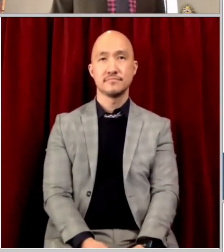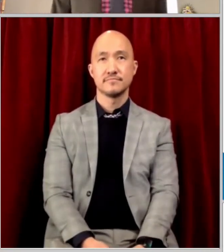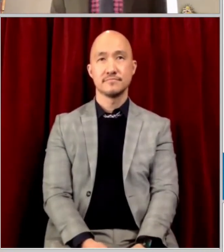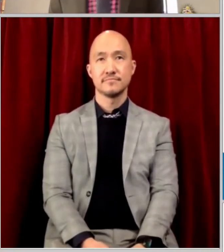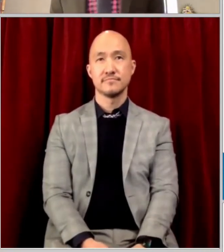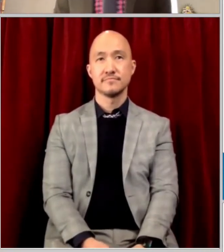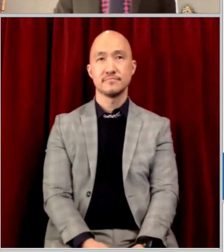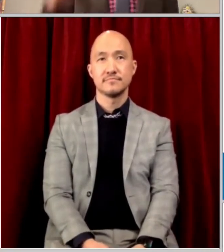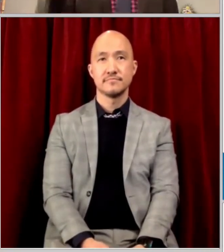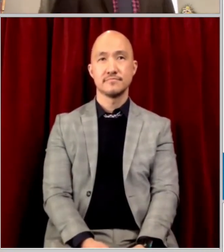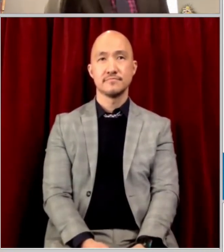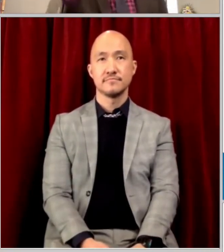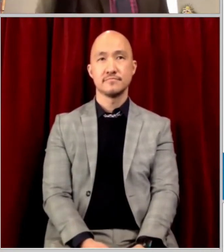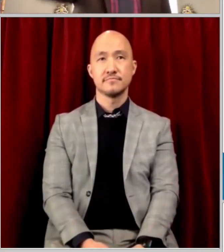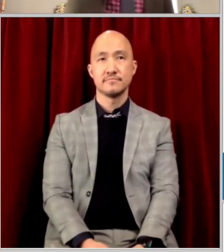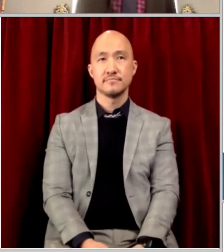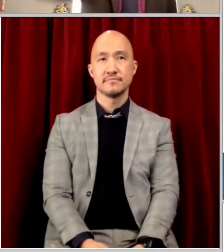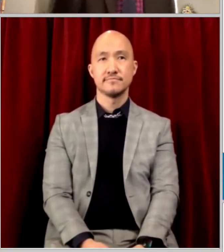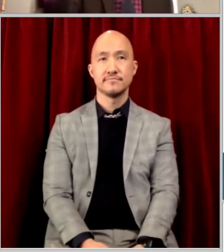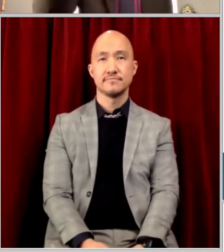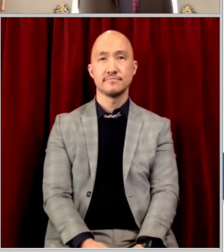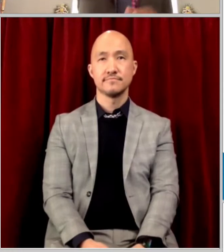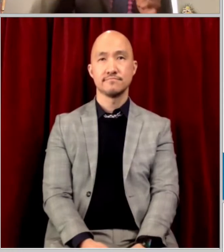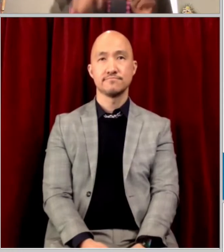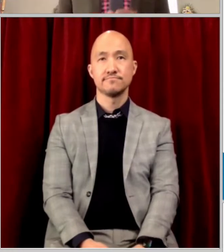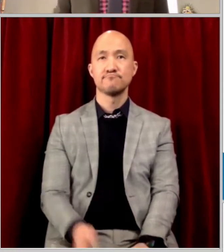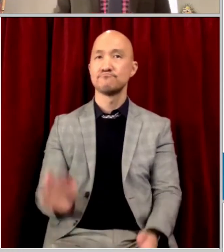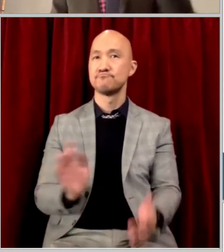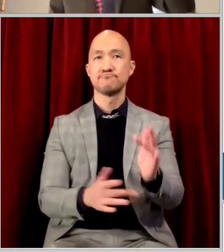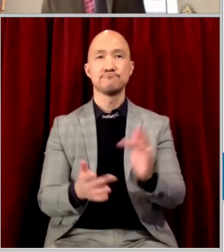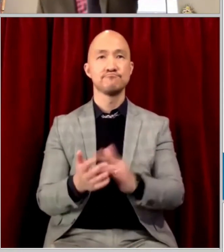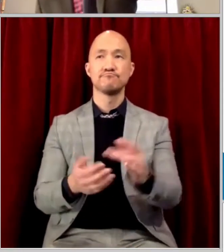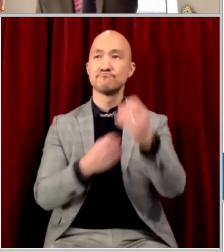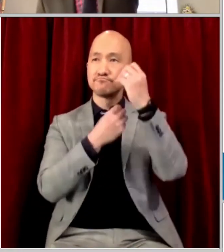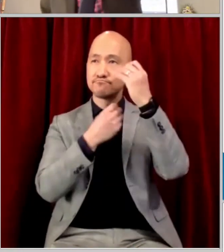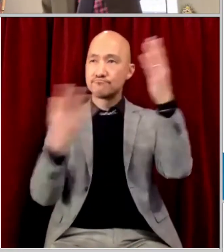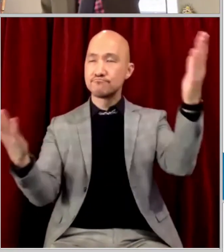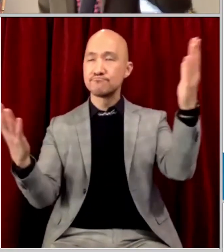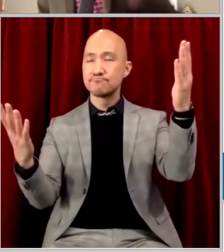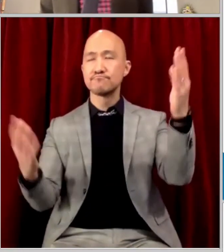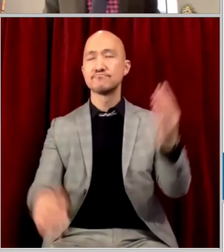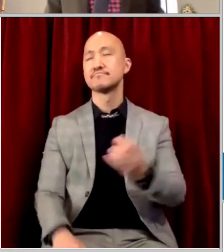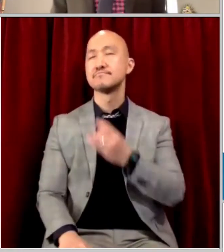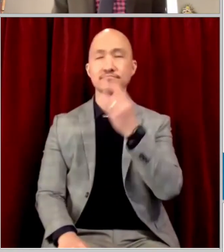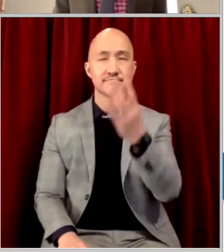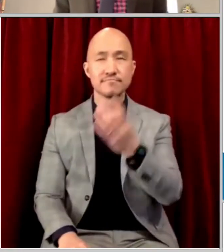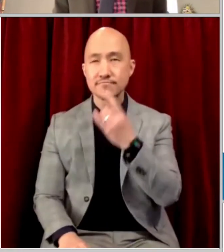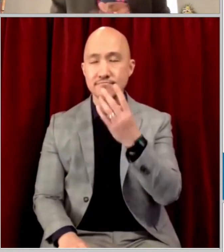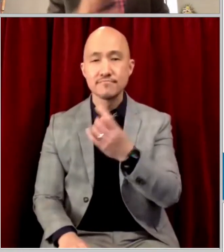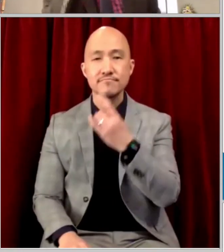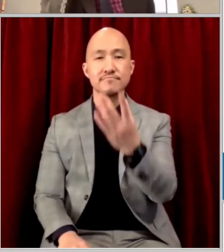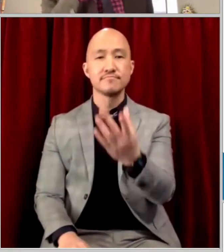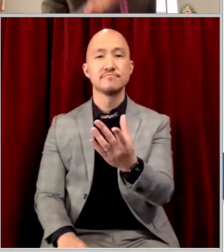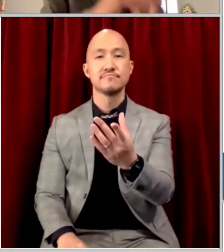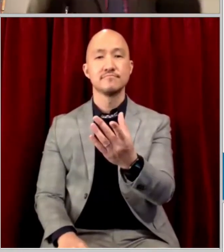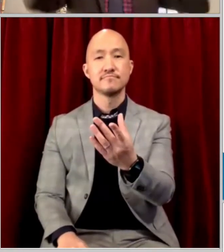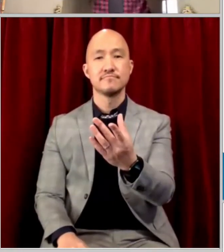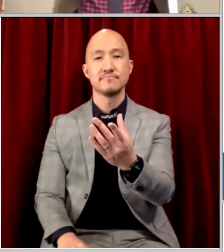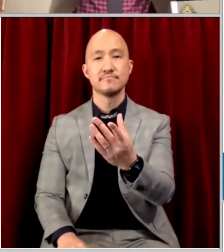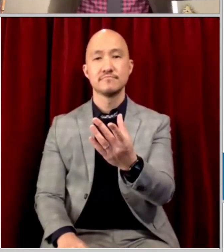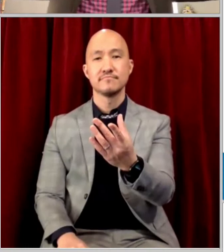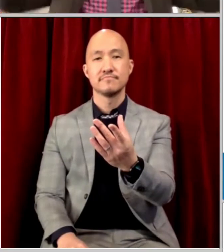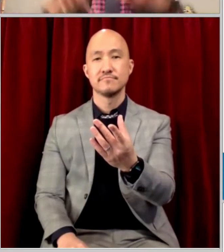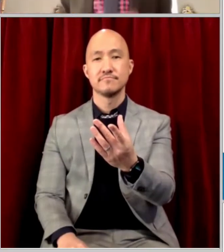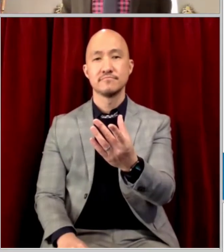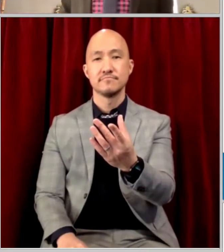light of the world? He didn't say that. He said, Brittany, you are the light of the world. Teresa, you are the light of the world. Now, Asia,